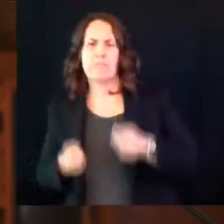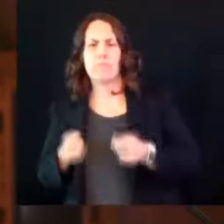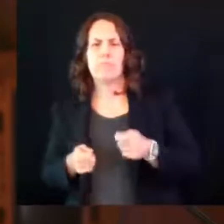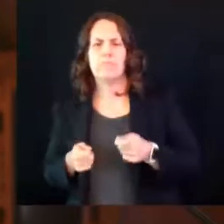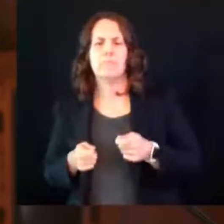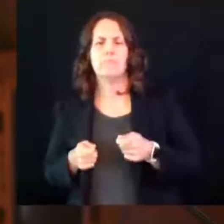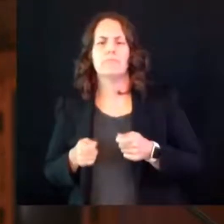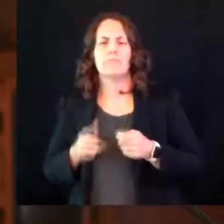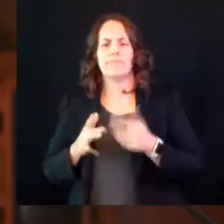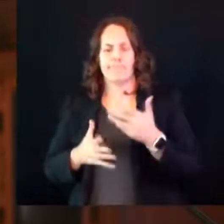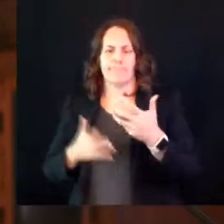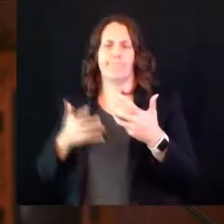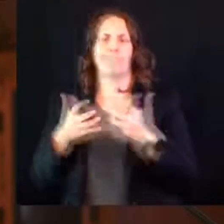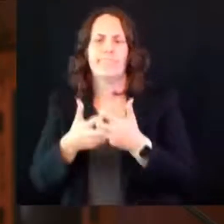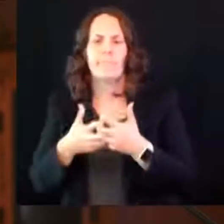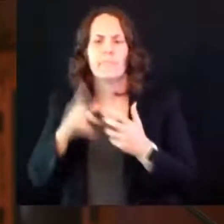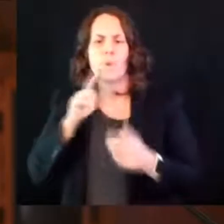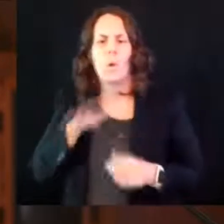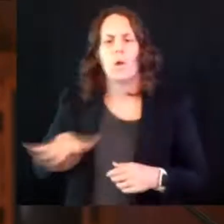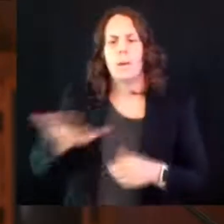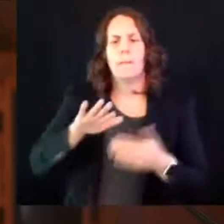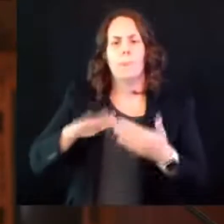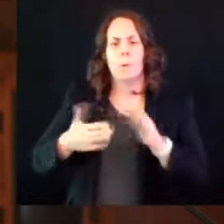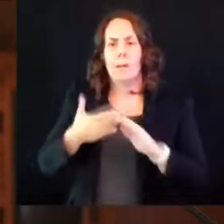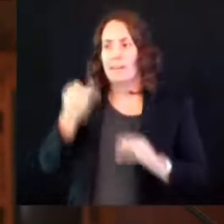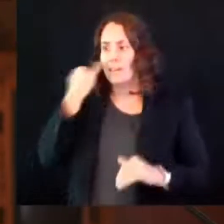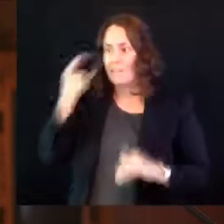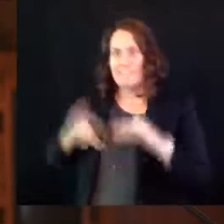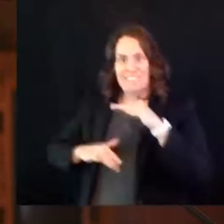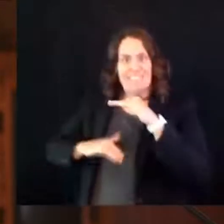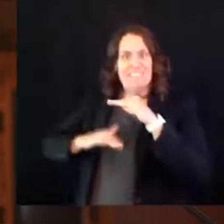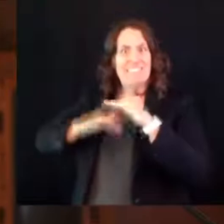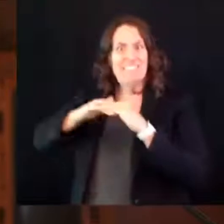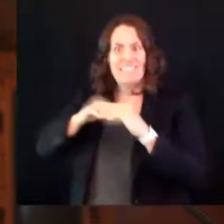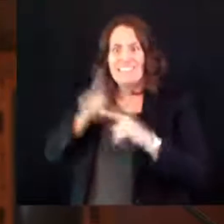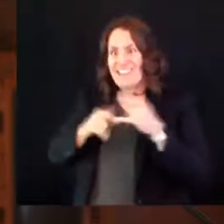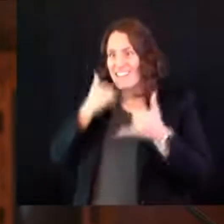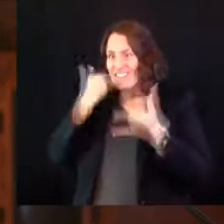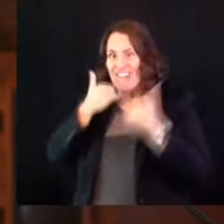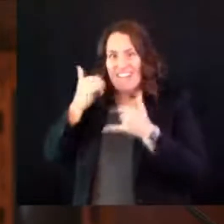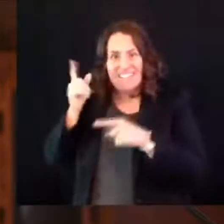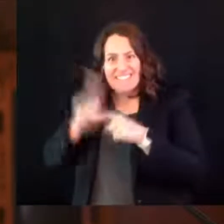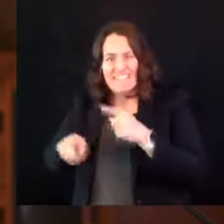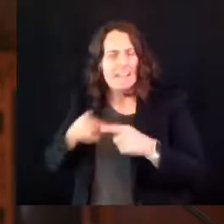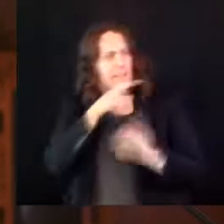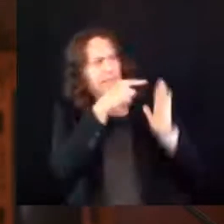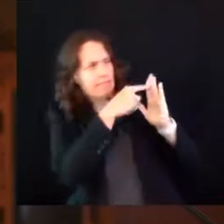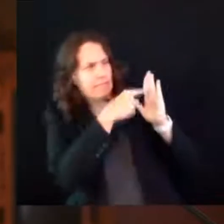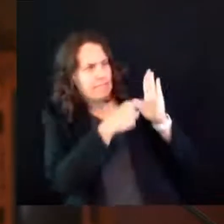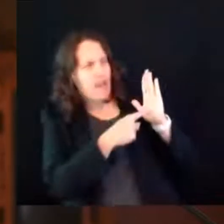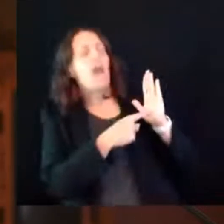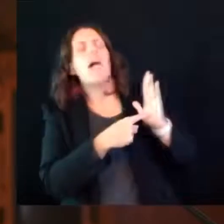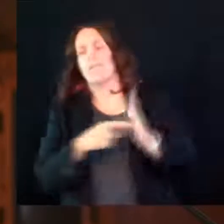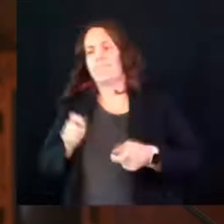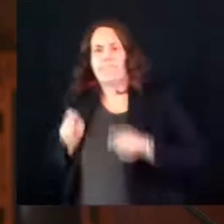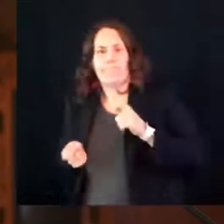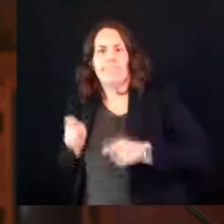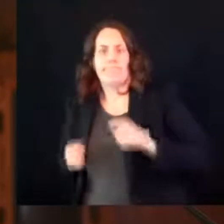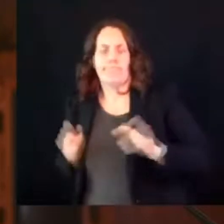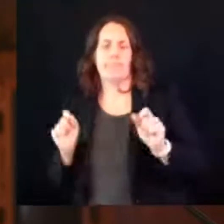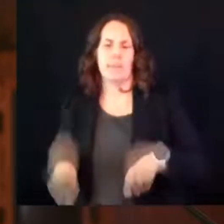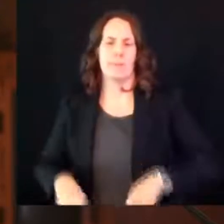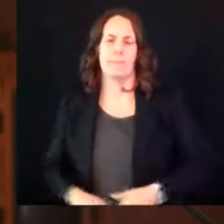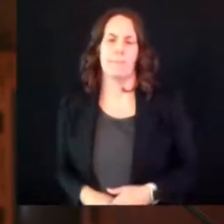encouraging those who test positive or their contacts to help be the person who contacts other folks to encourage them